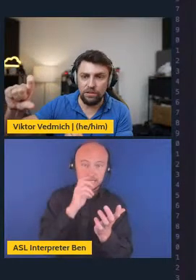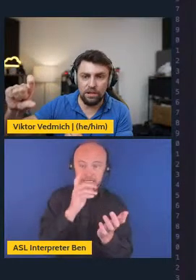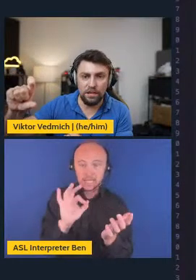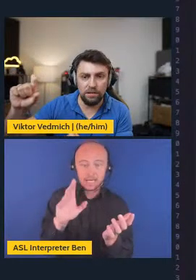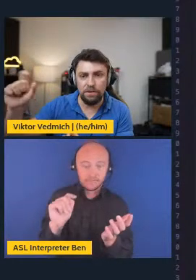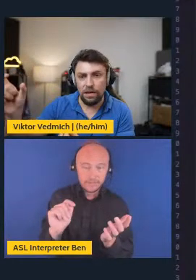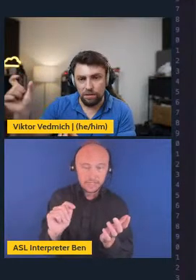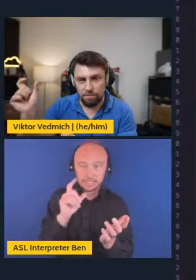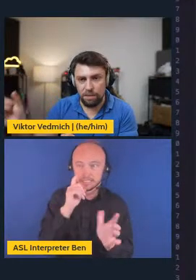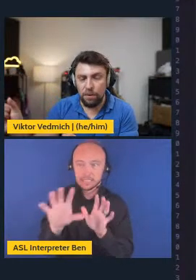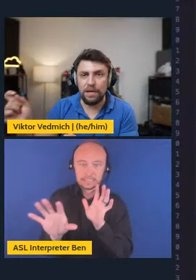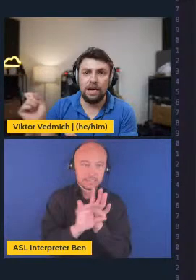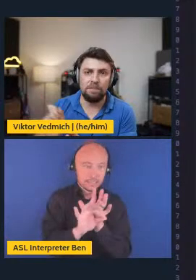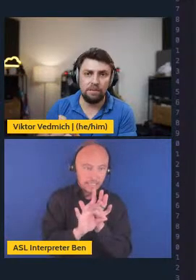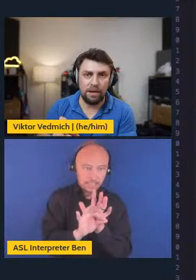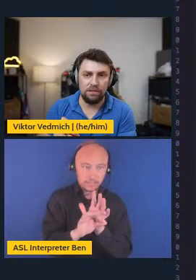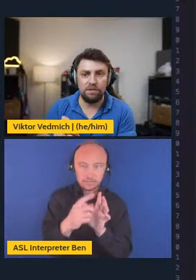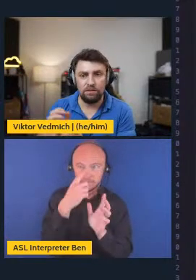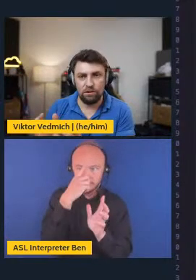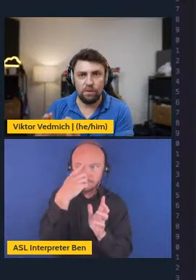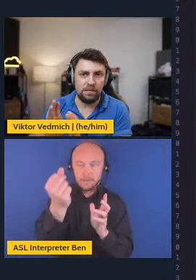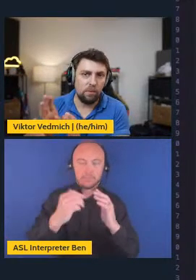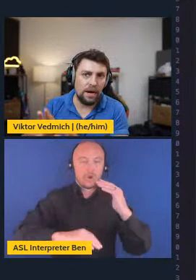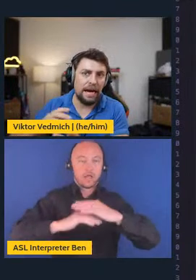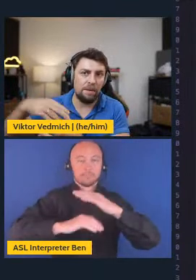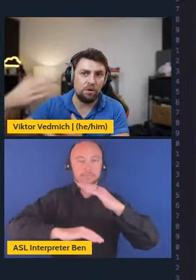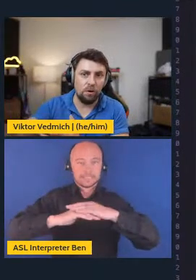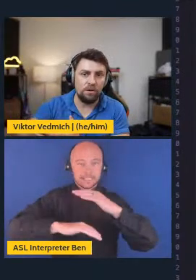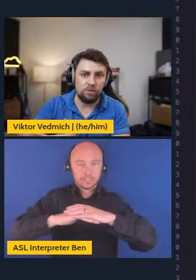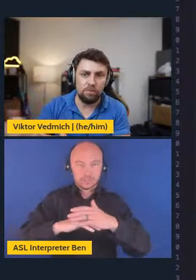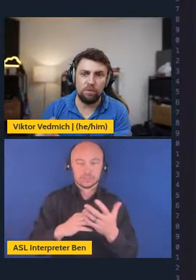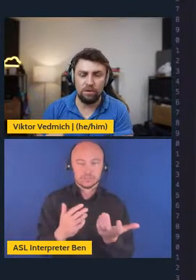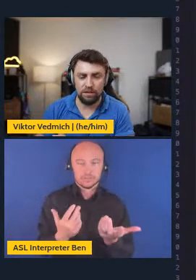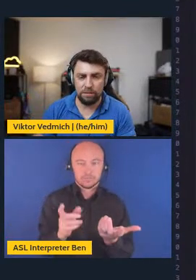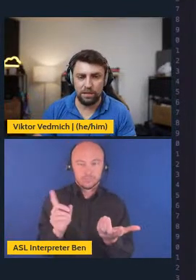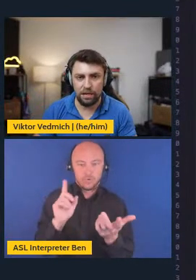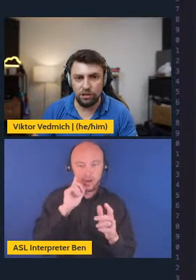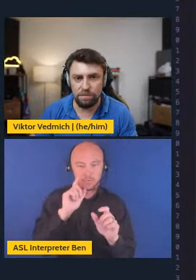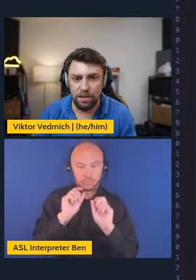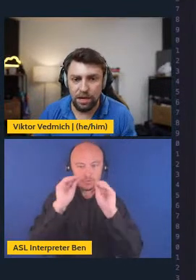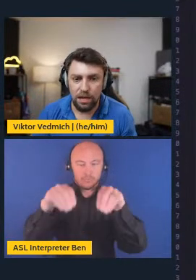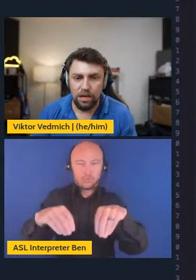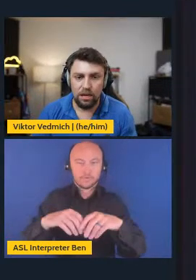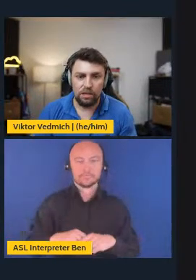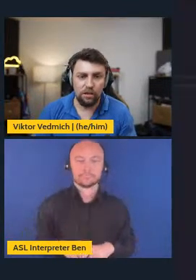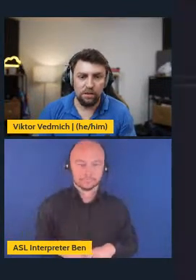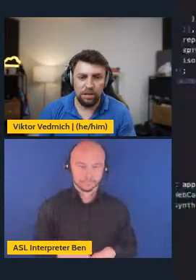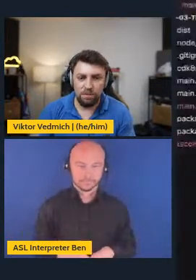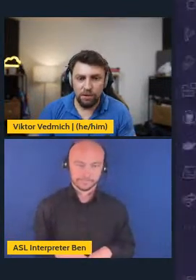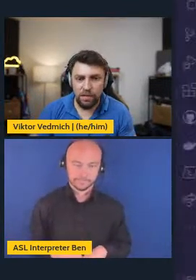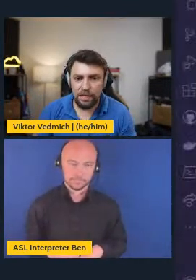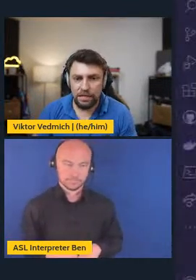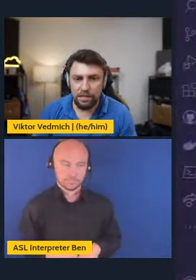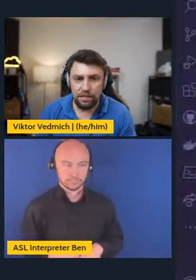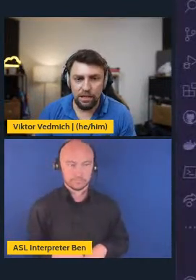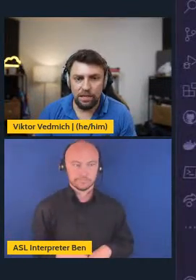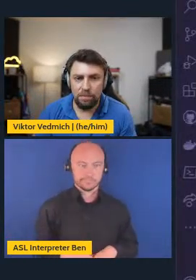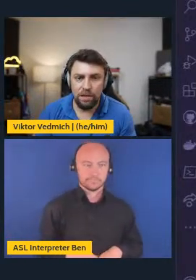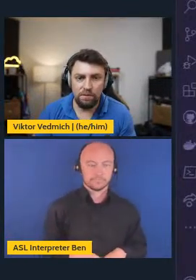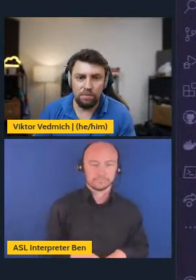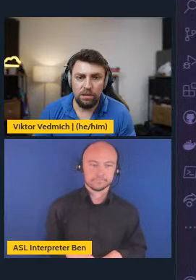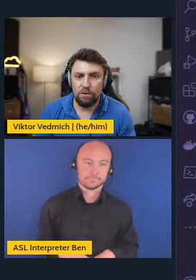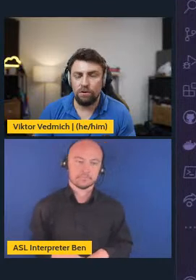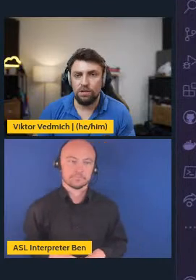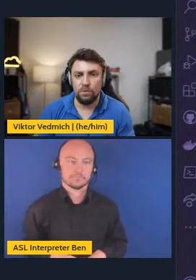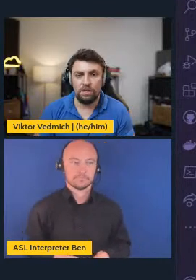not selector, memory optimized. So it's where I'm going to deploy this application. So let's move on. And the last part